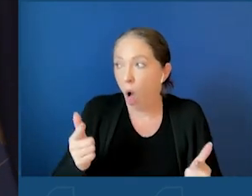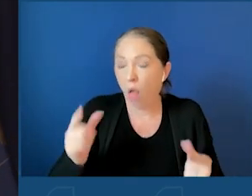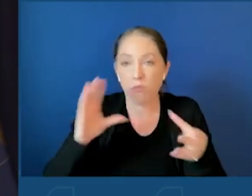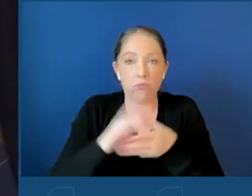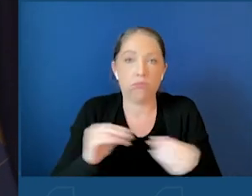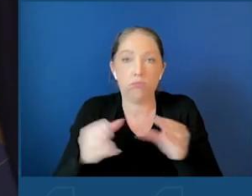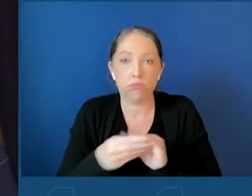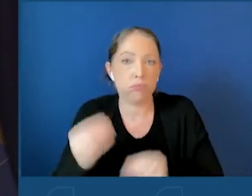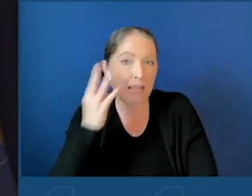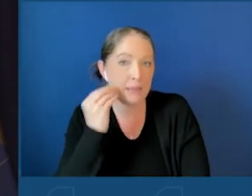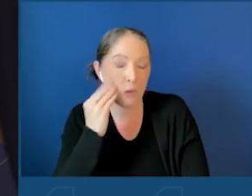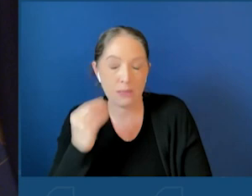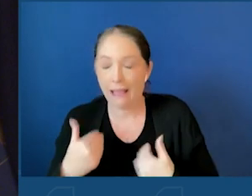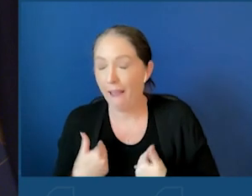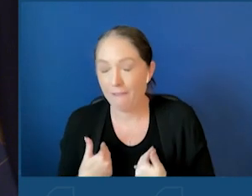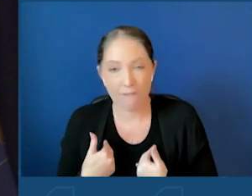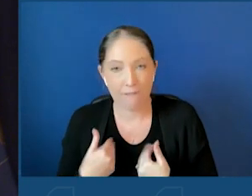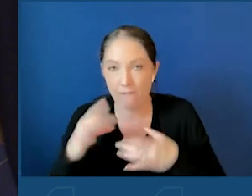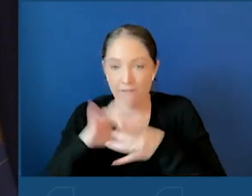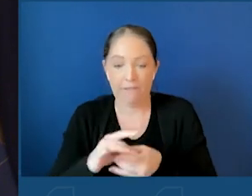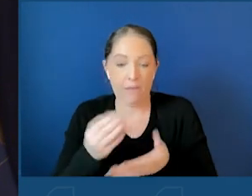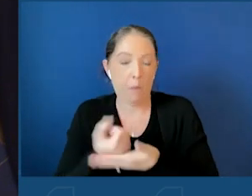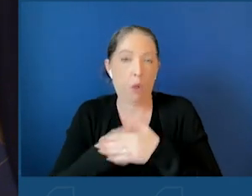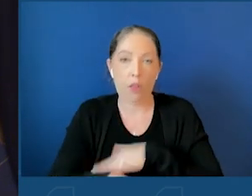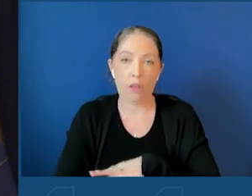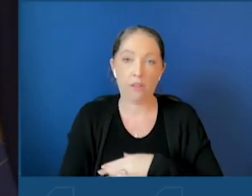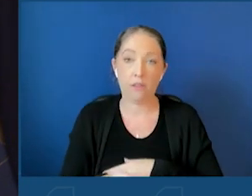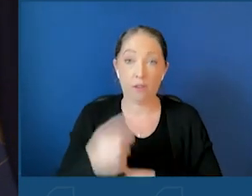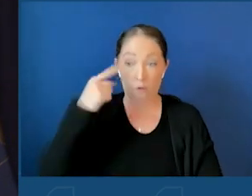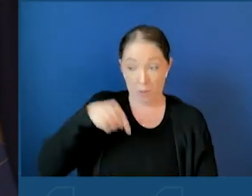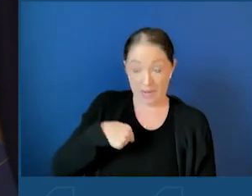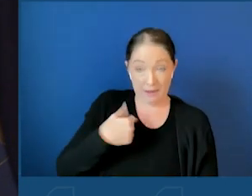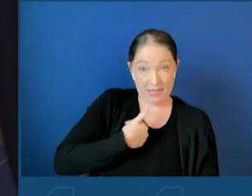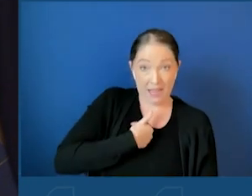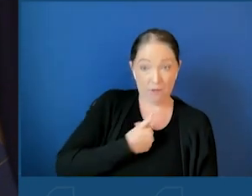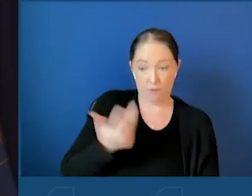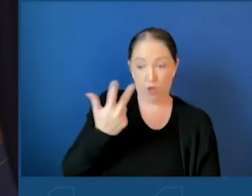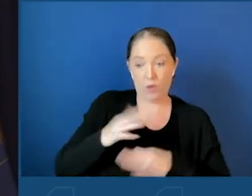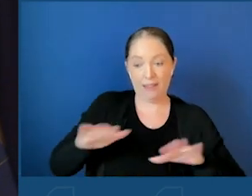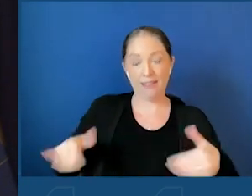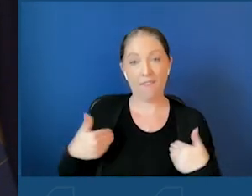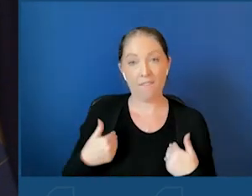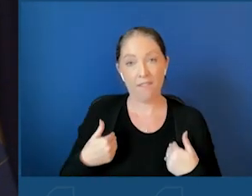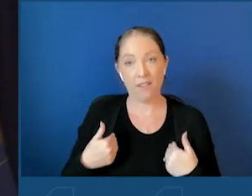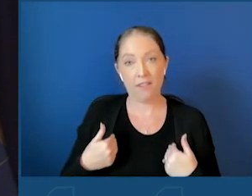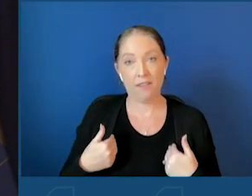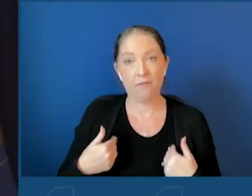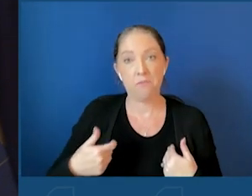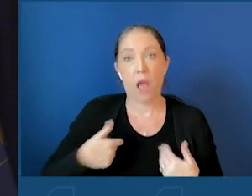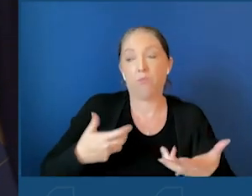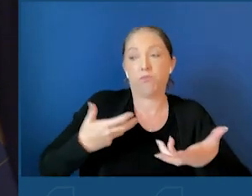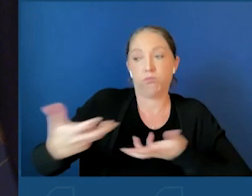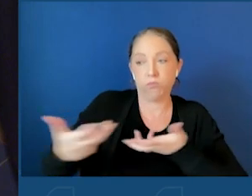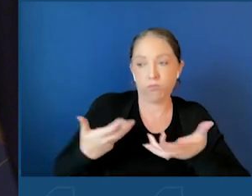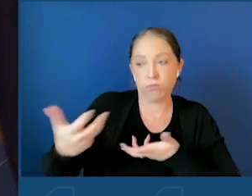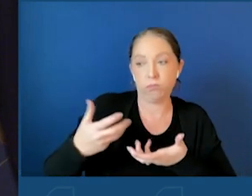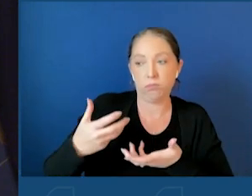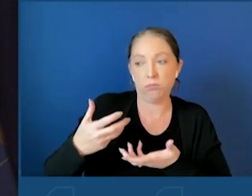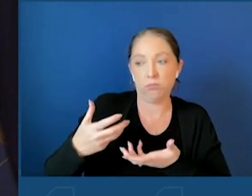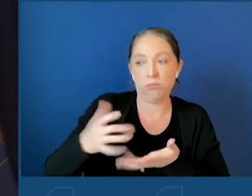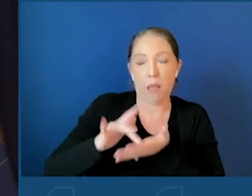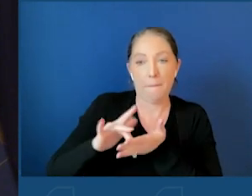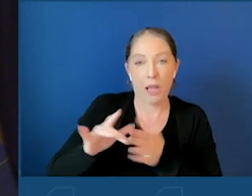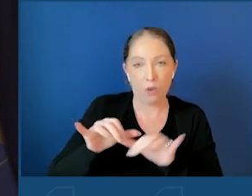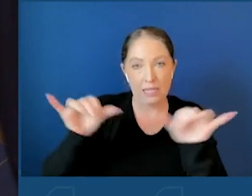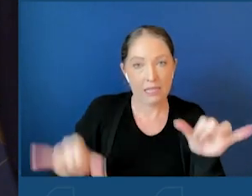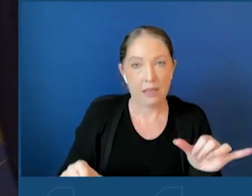in birthing. And for me, I've had 3 kids, and I've myself have interacted with the medical system. And I